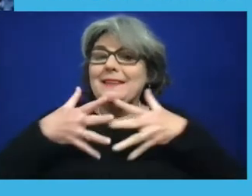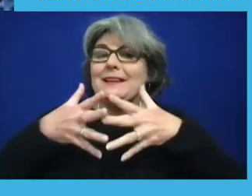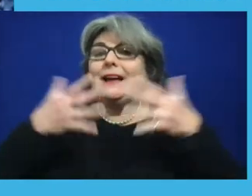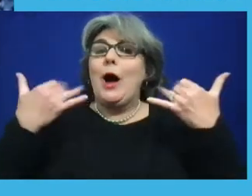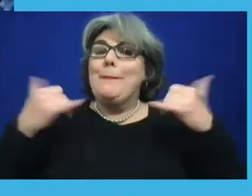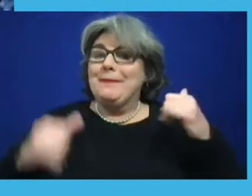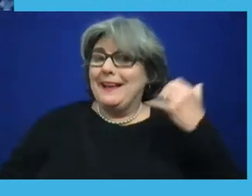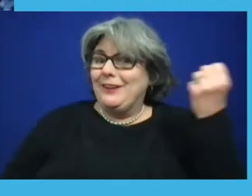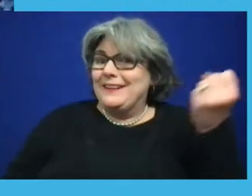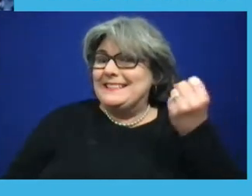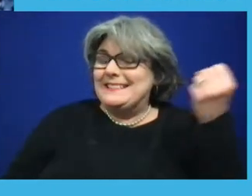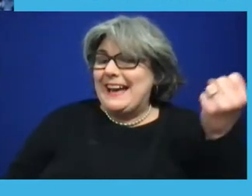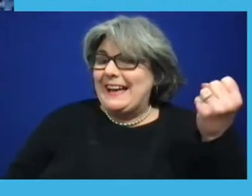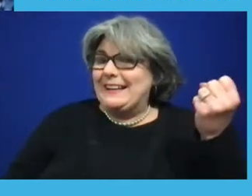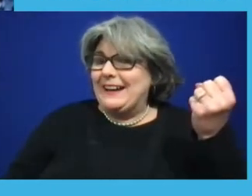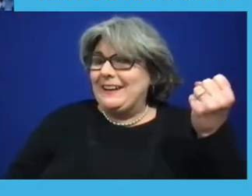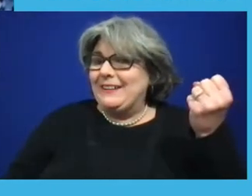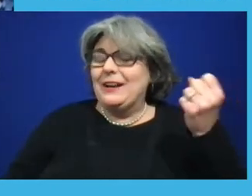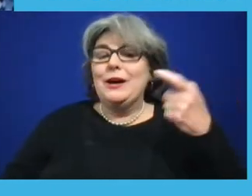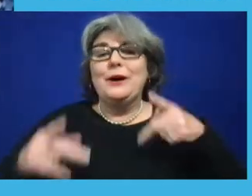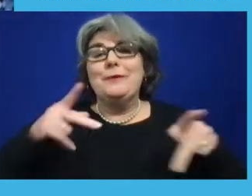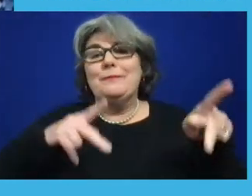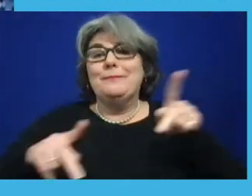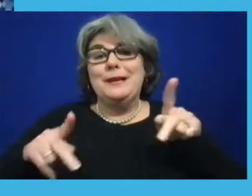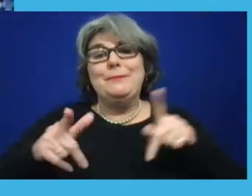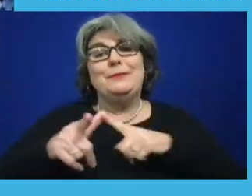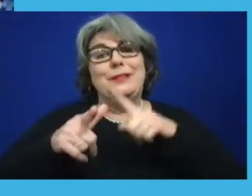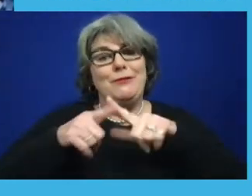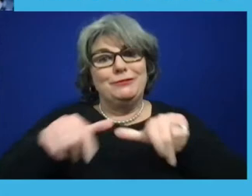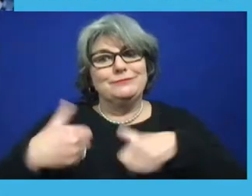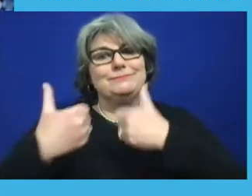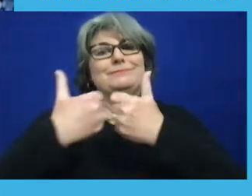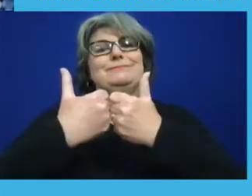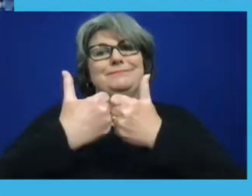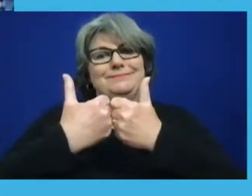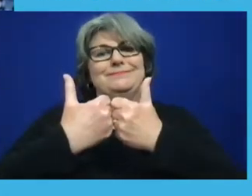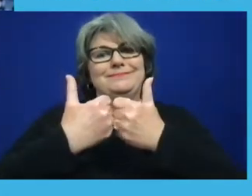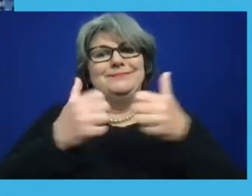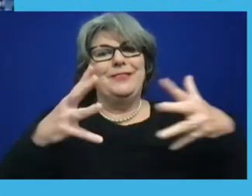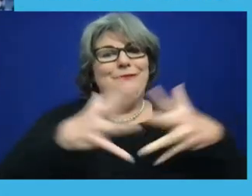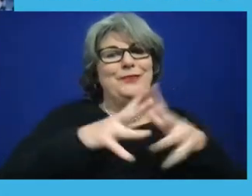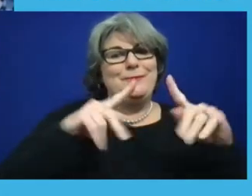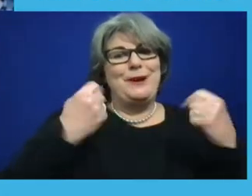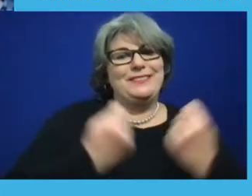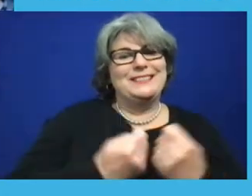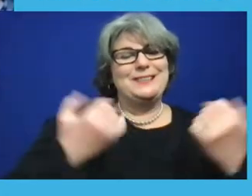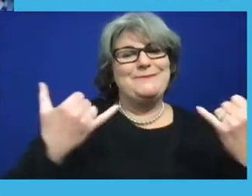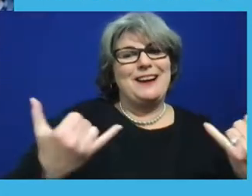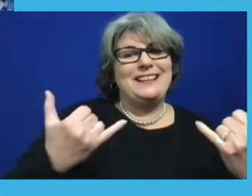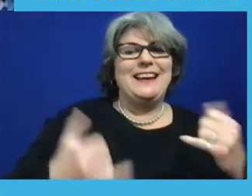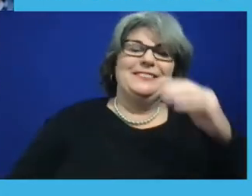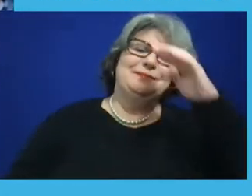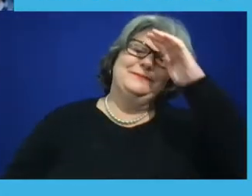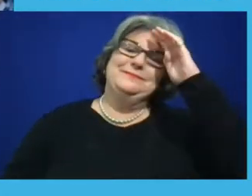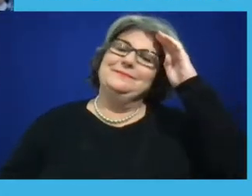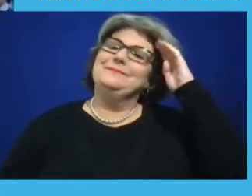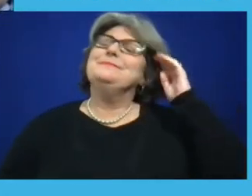Because the number one team in the country is playing on Saturday, and nobody wants to go up against the Dogs right